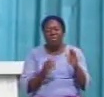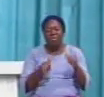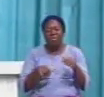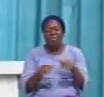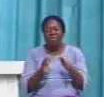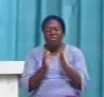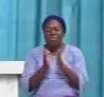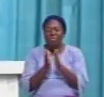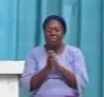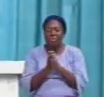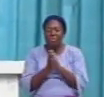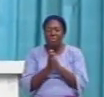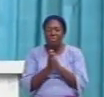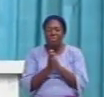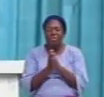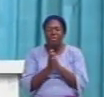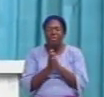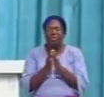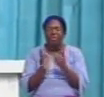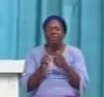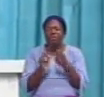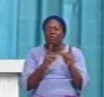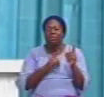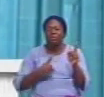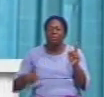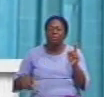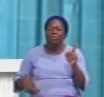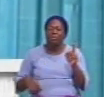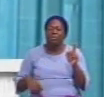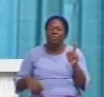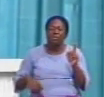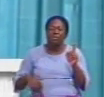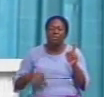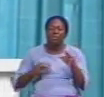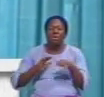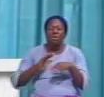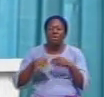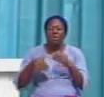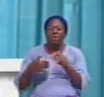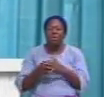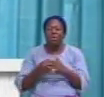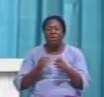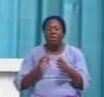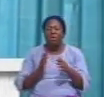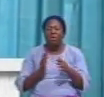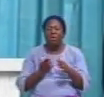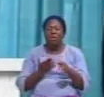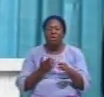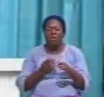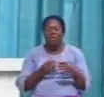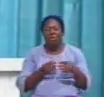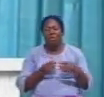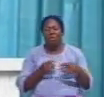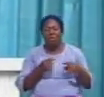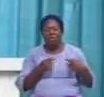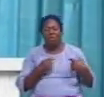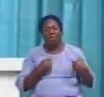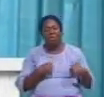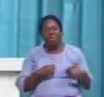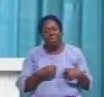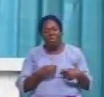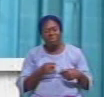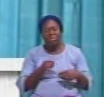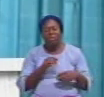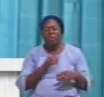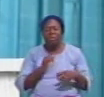are emptying ourselves before the Lord. All our vessels, that the Lord will fill them